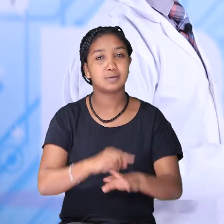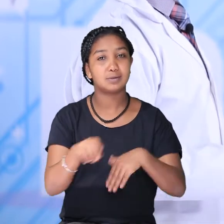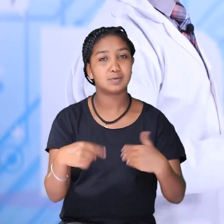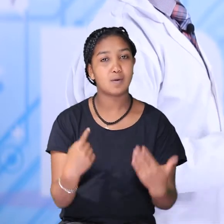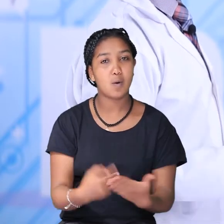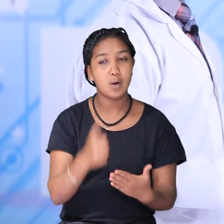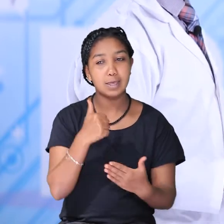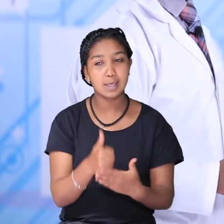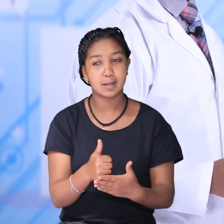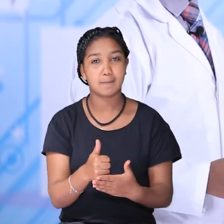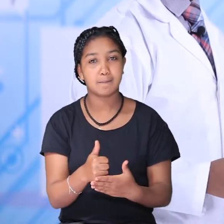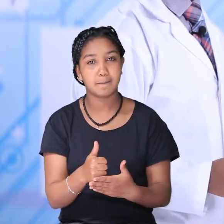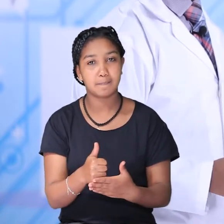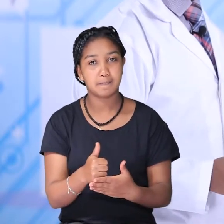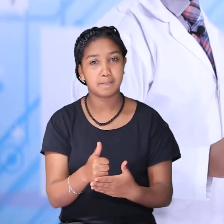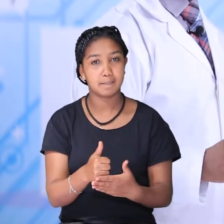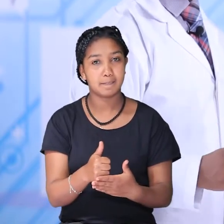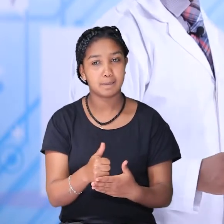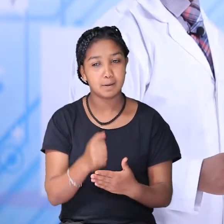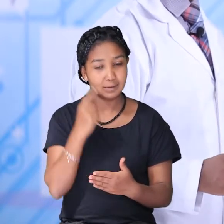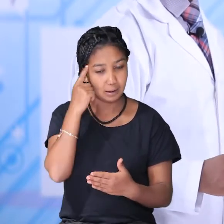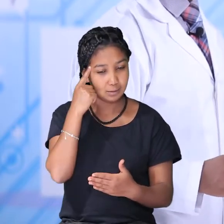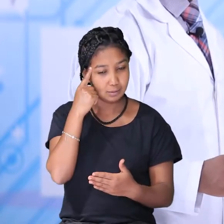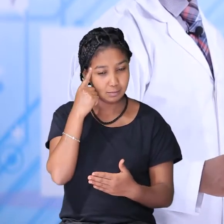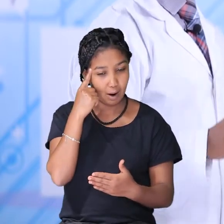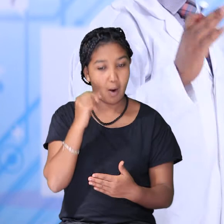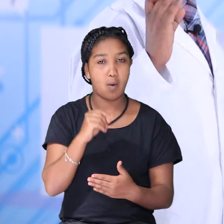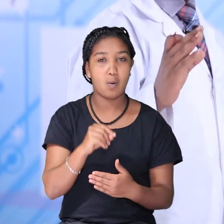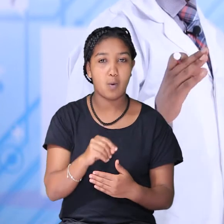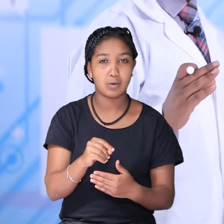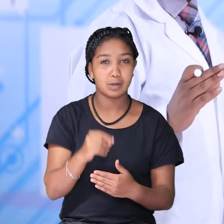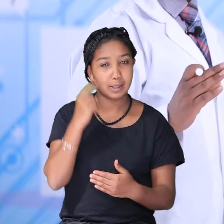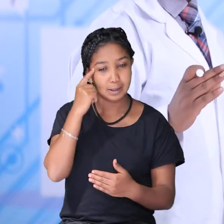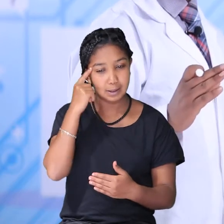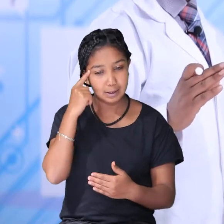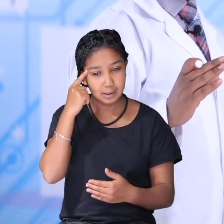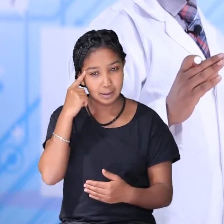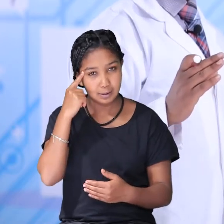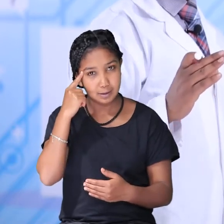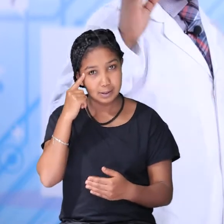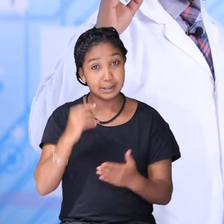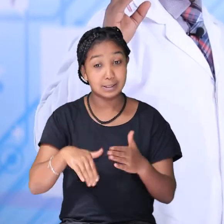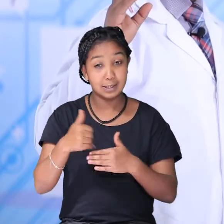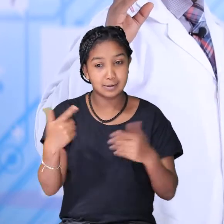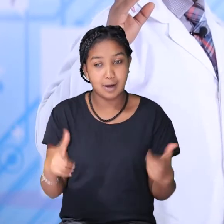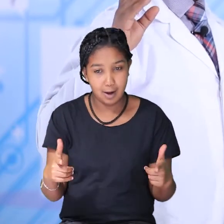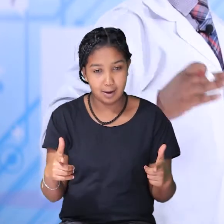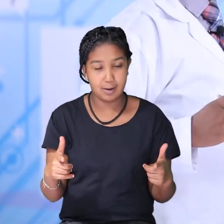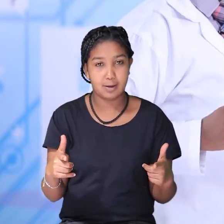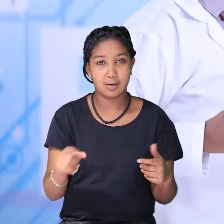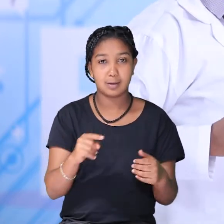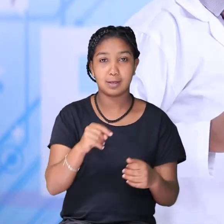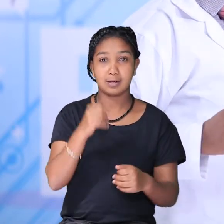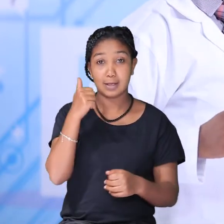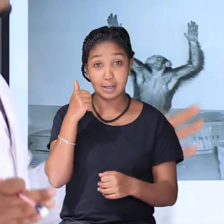So he sat for a moment. He think. Then suddenly